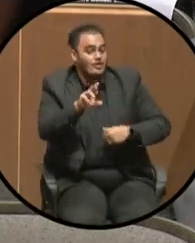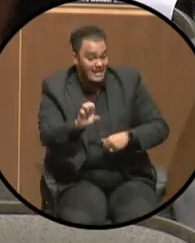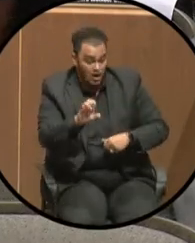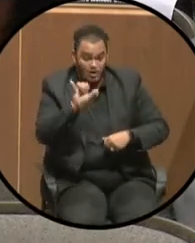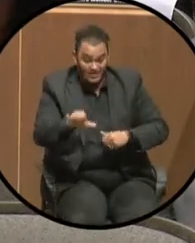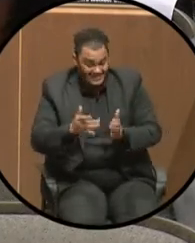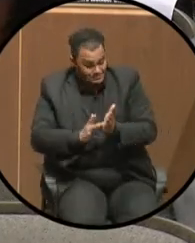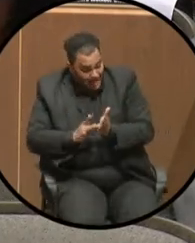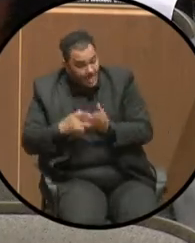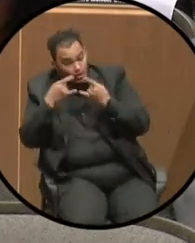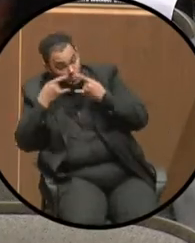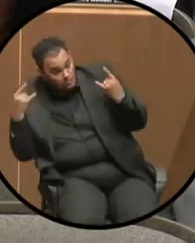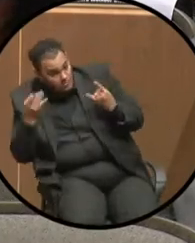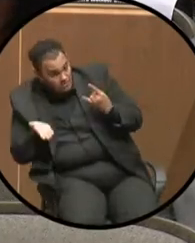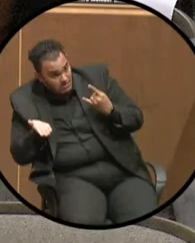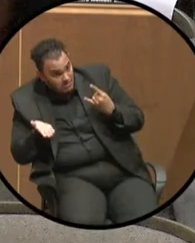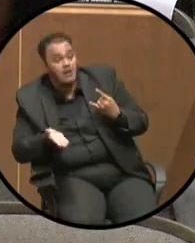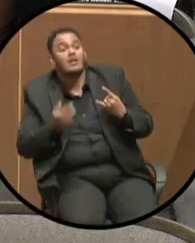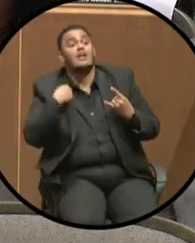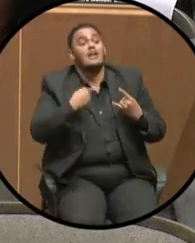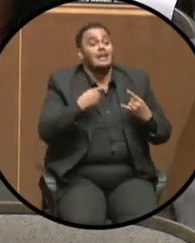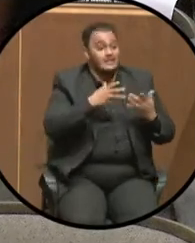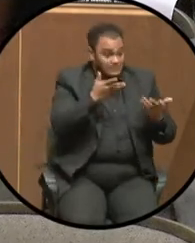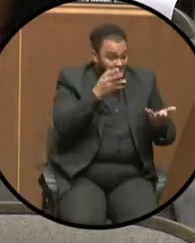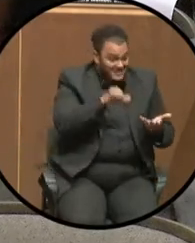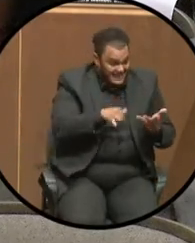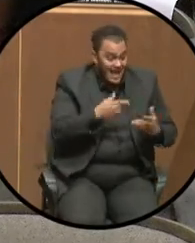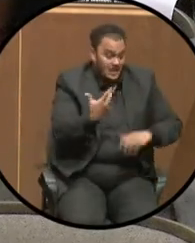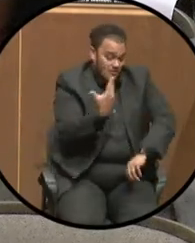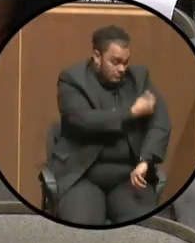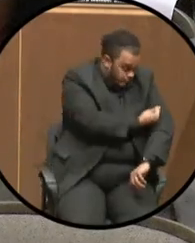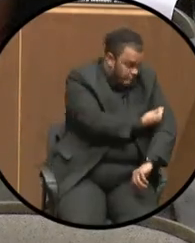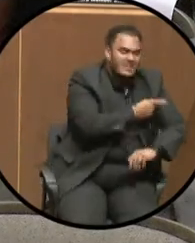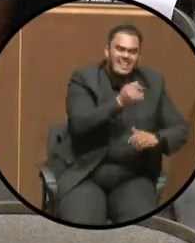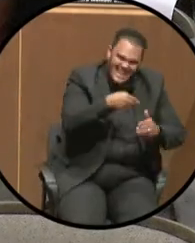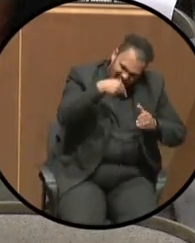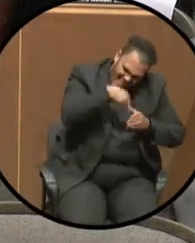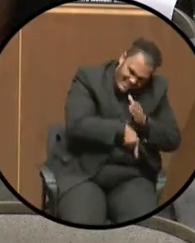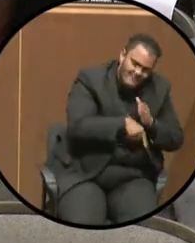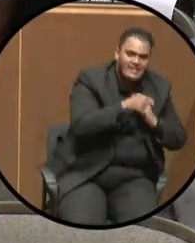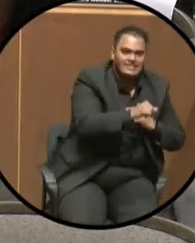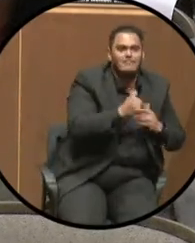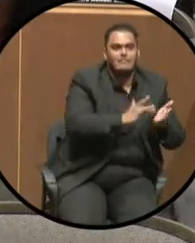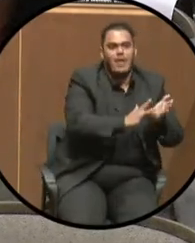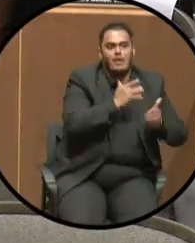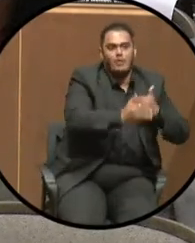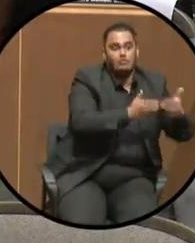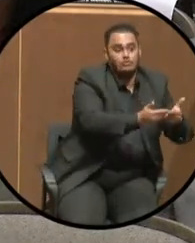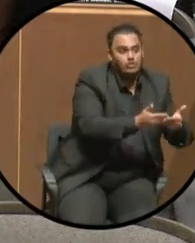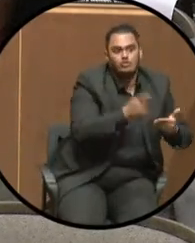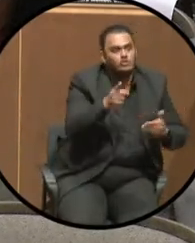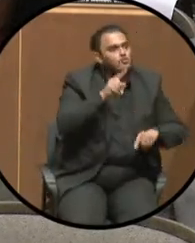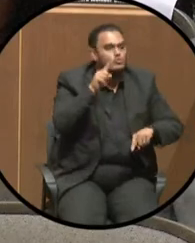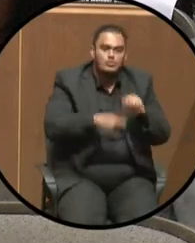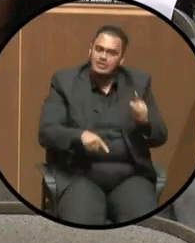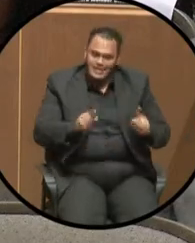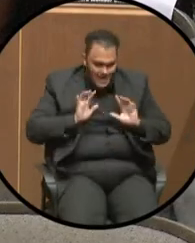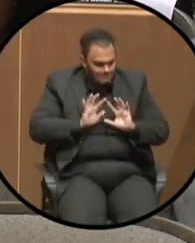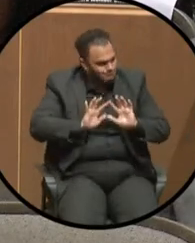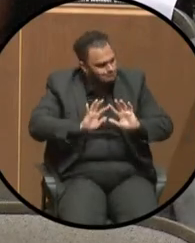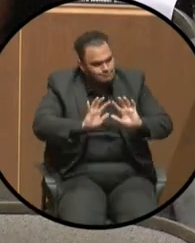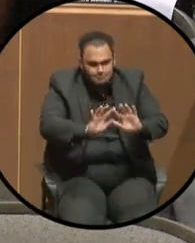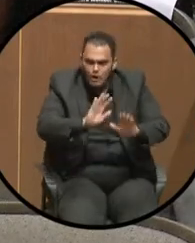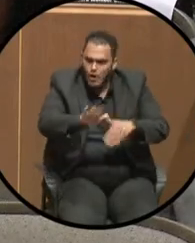vaccines are an invasive medical procedure. Your policy does not allow for informed consent, nor does your continued push to vaccinate all